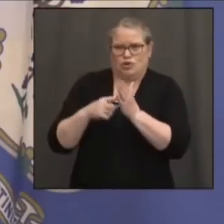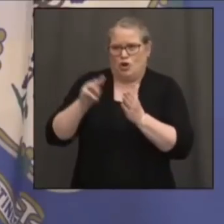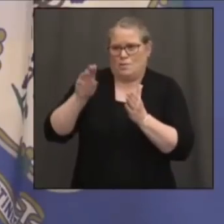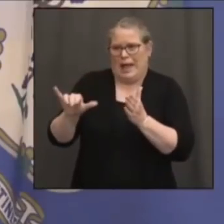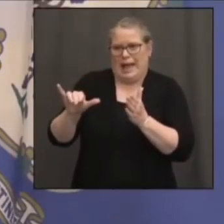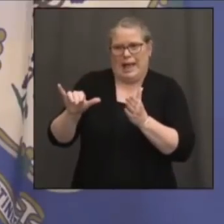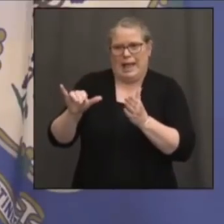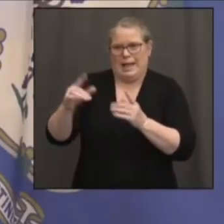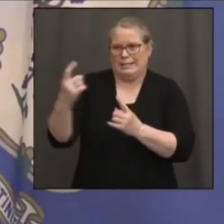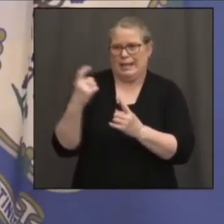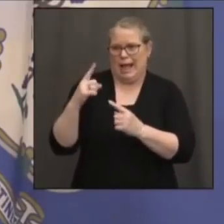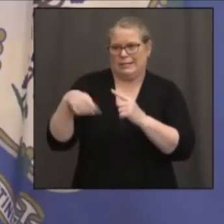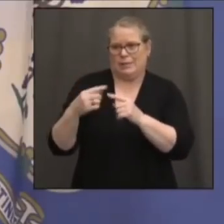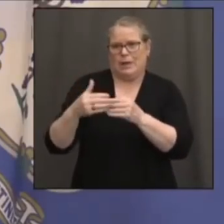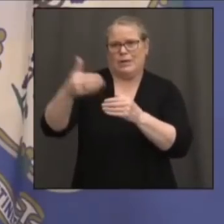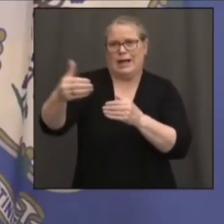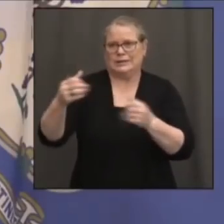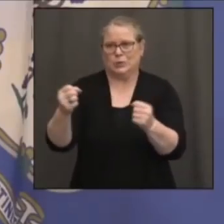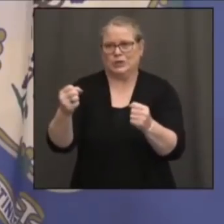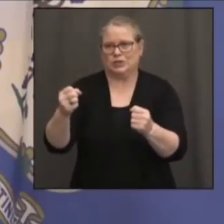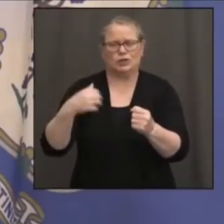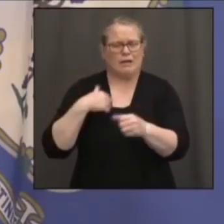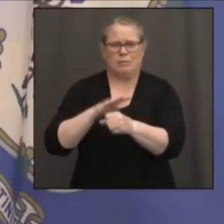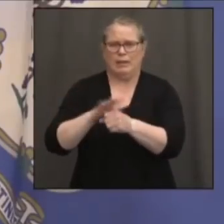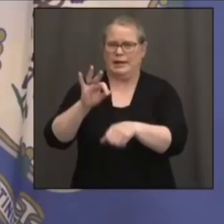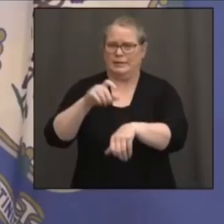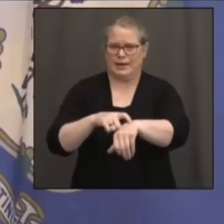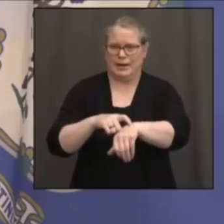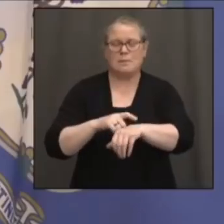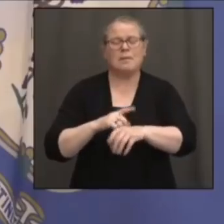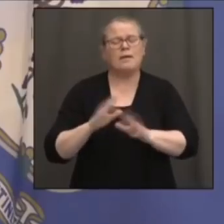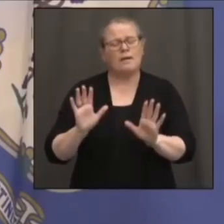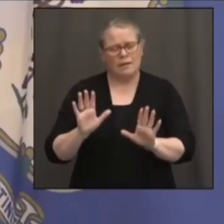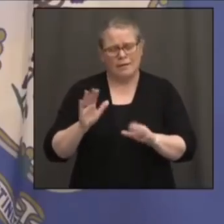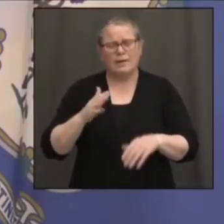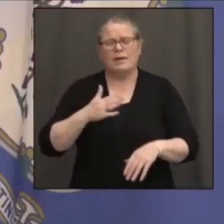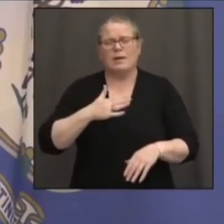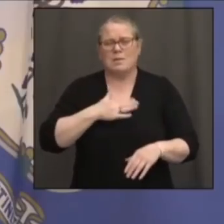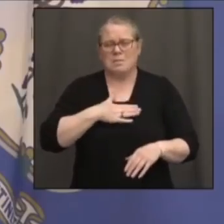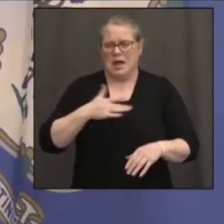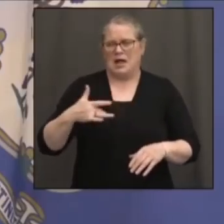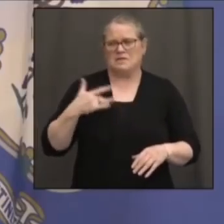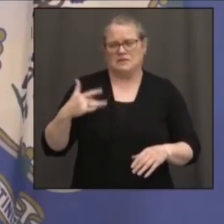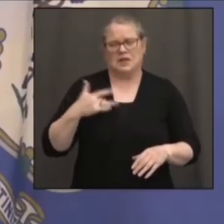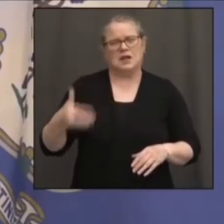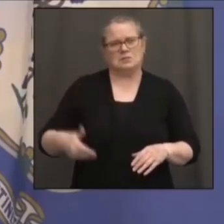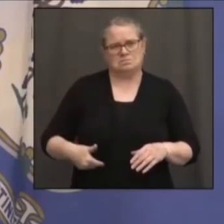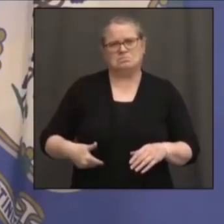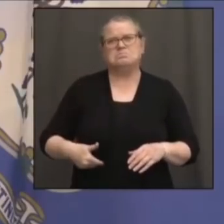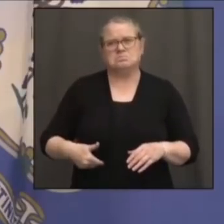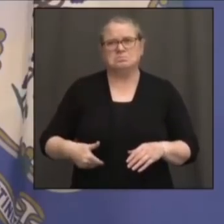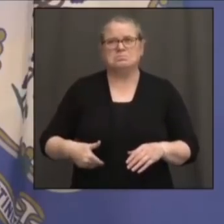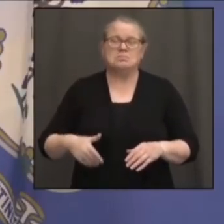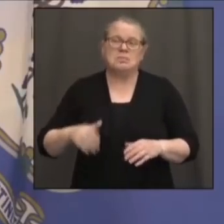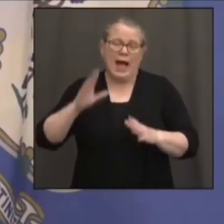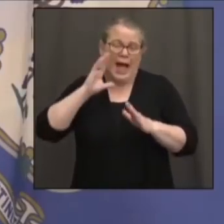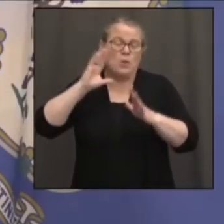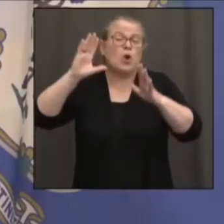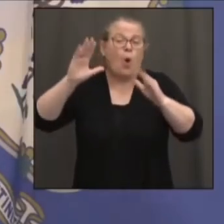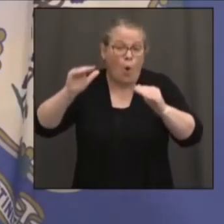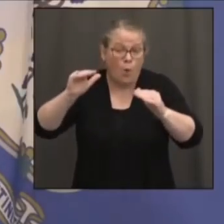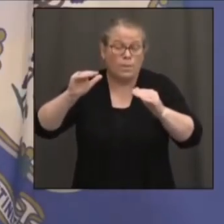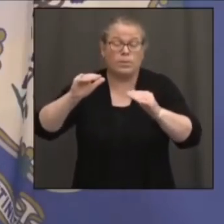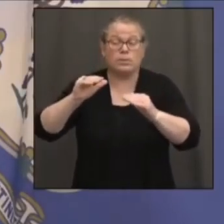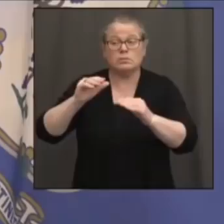winter, I've got plenty of time. But look, my instinct, Paul, is within a couple of months, I'd like to think that